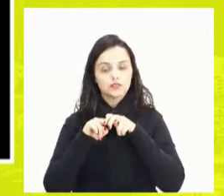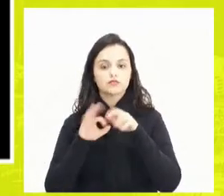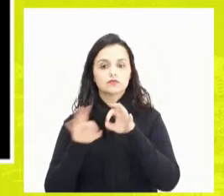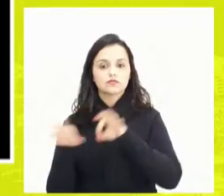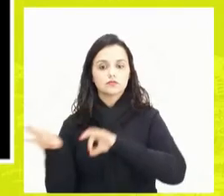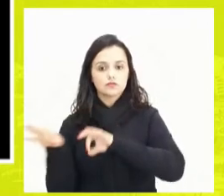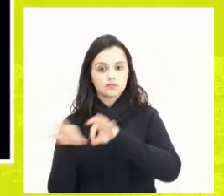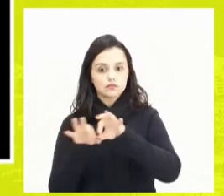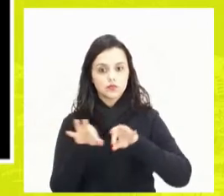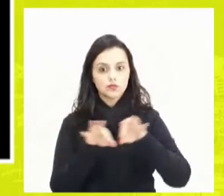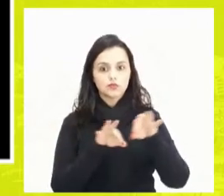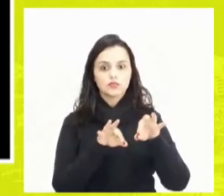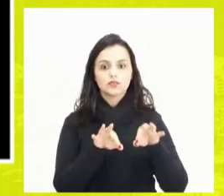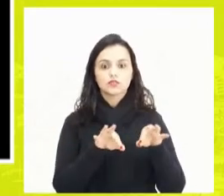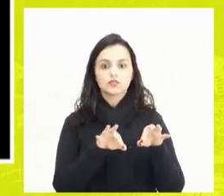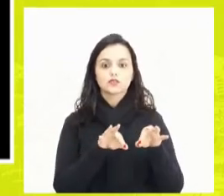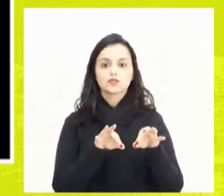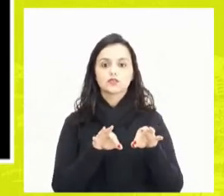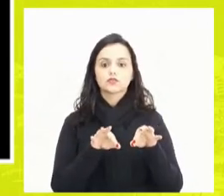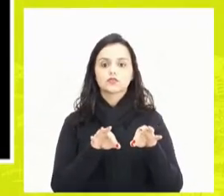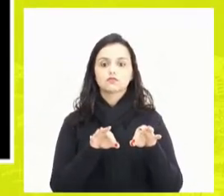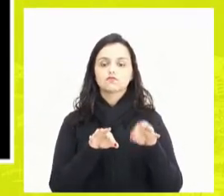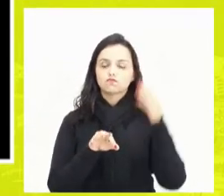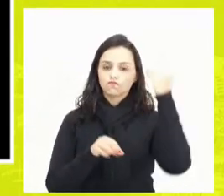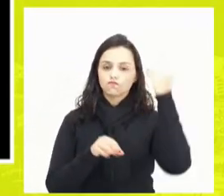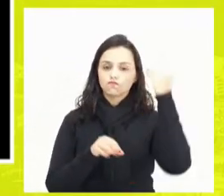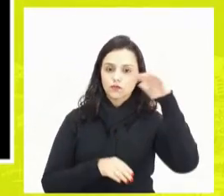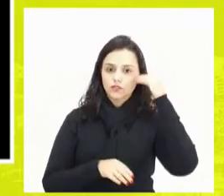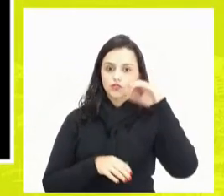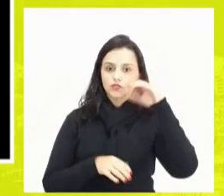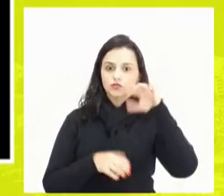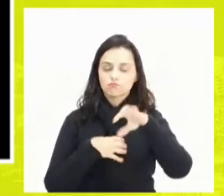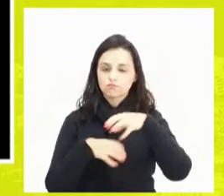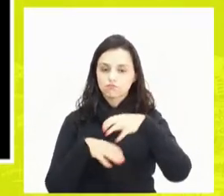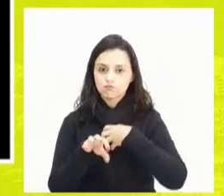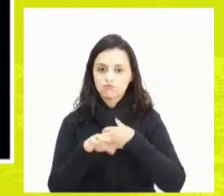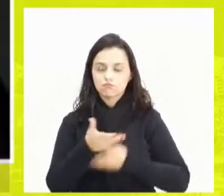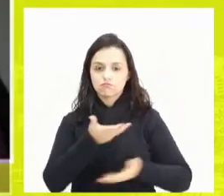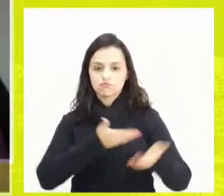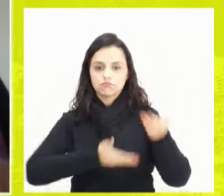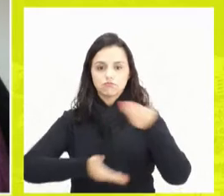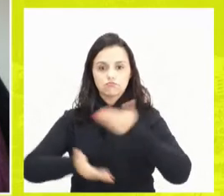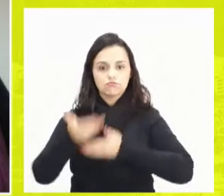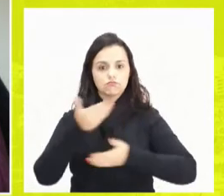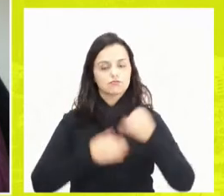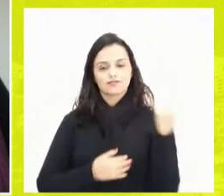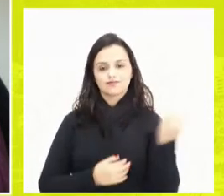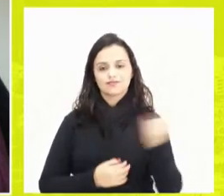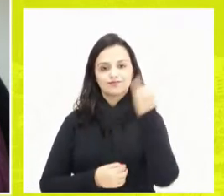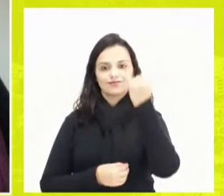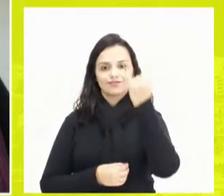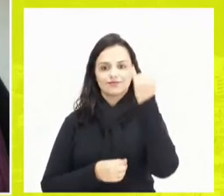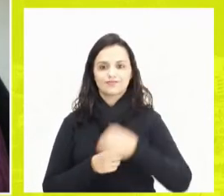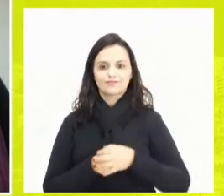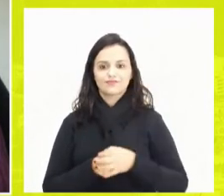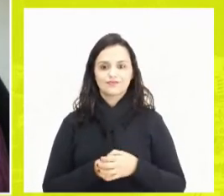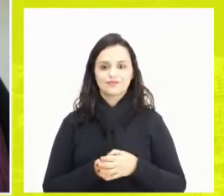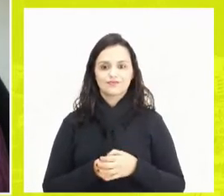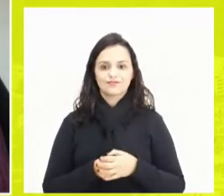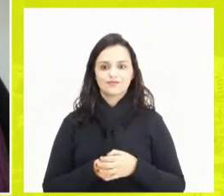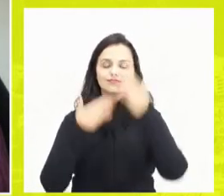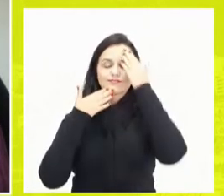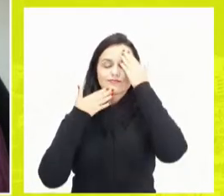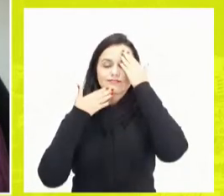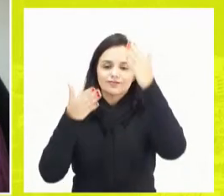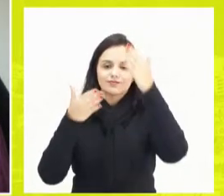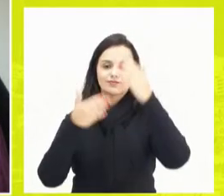environment and this synergy and the understanding one another is key this is